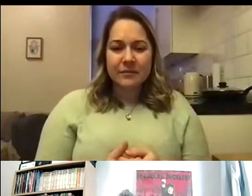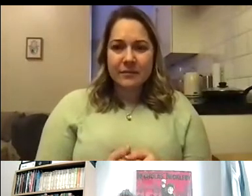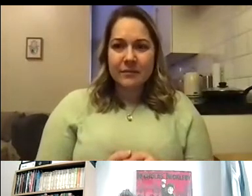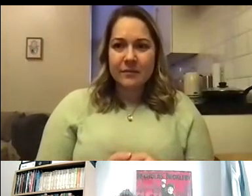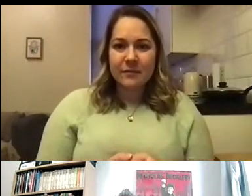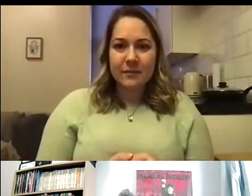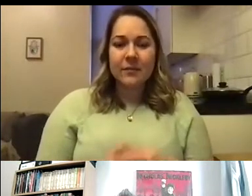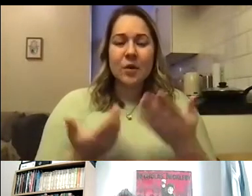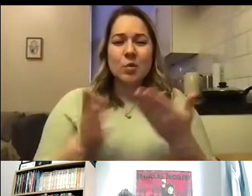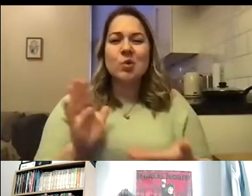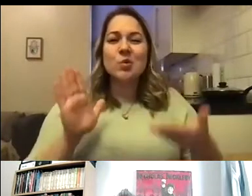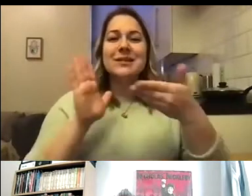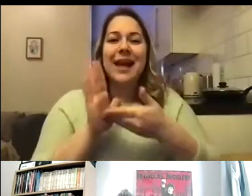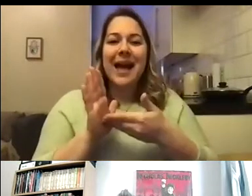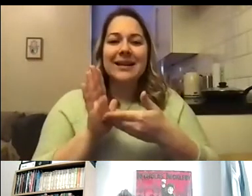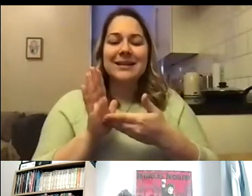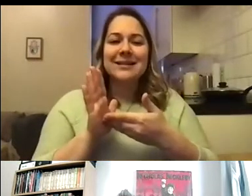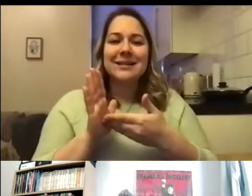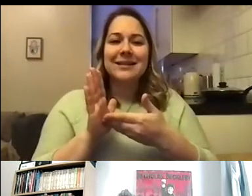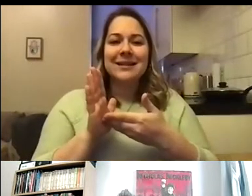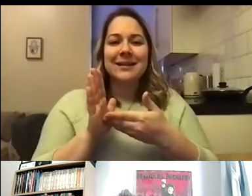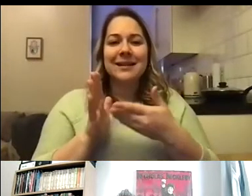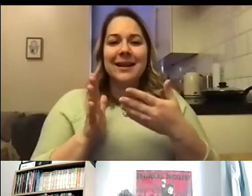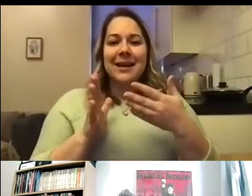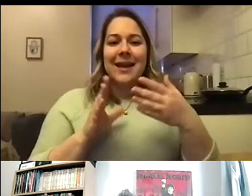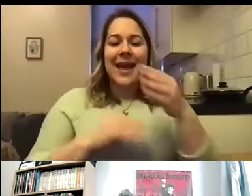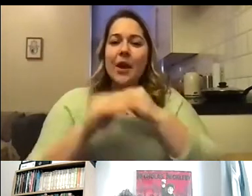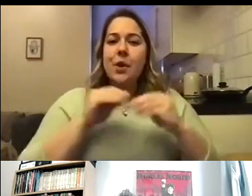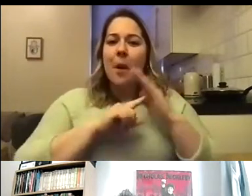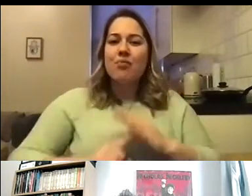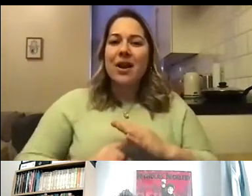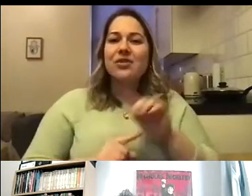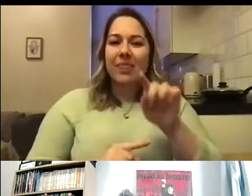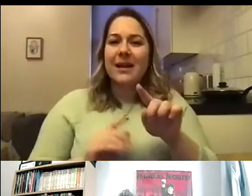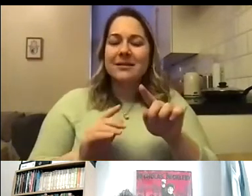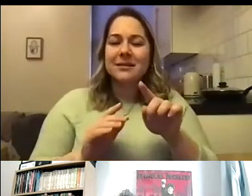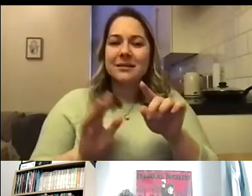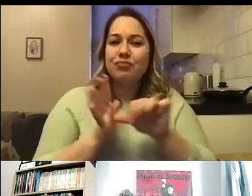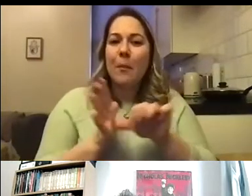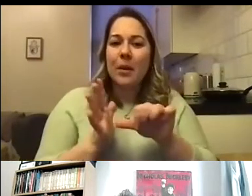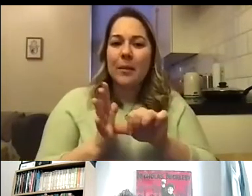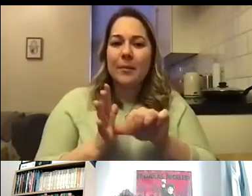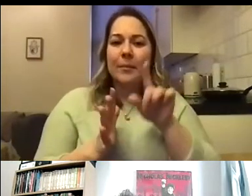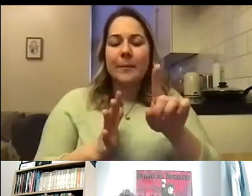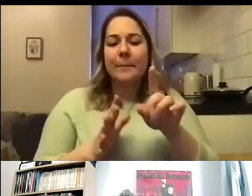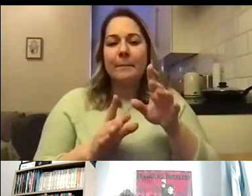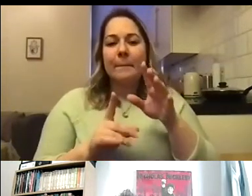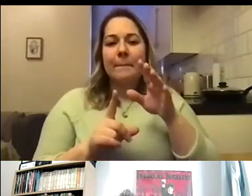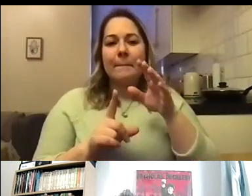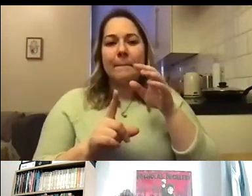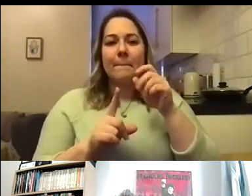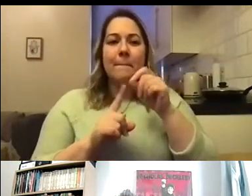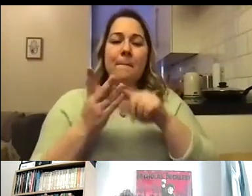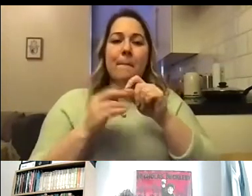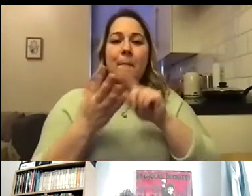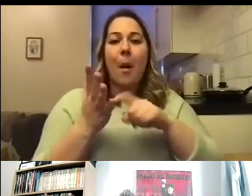I would just add as well that economic oppression is a massive issue. So the Poplar activists, the dissenters, you know, they were